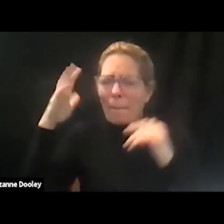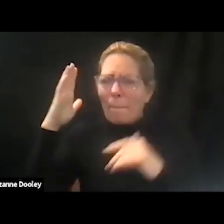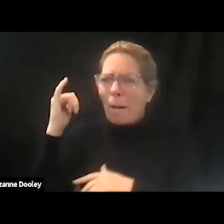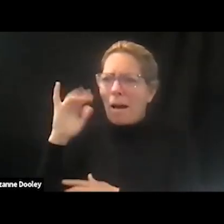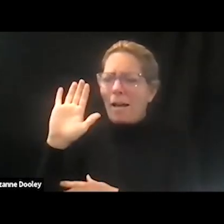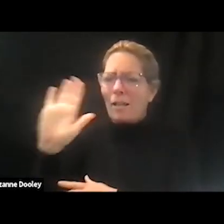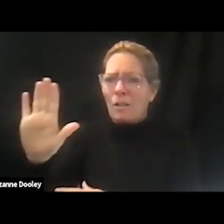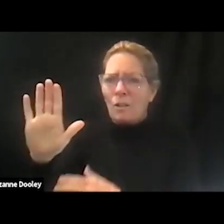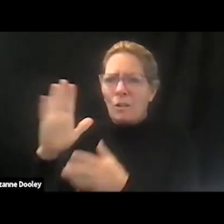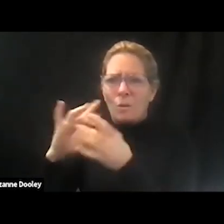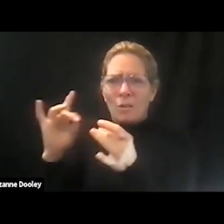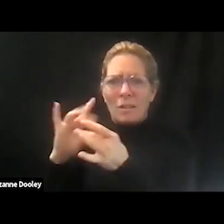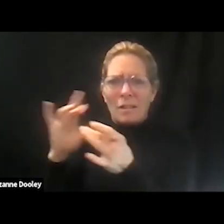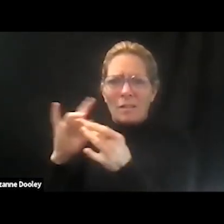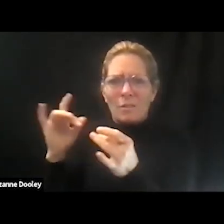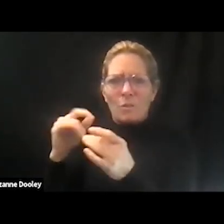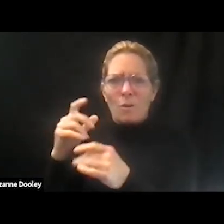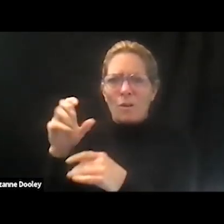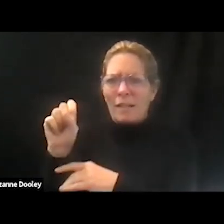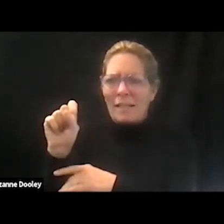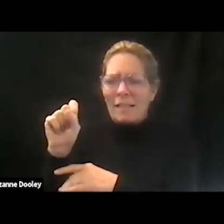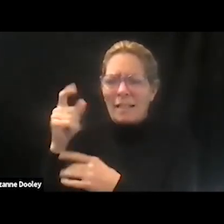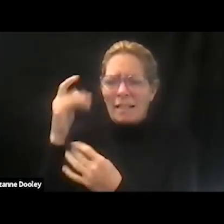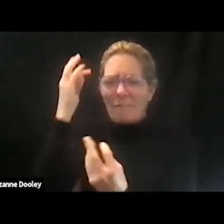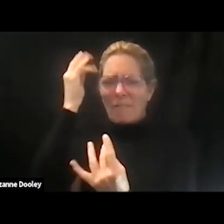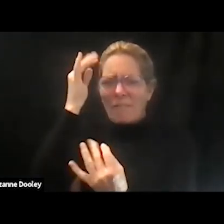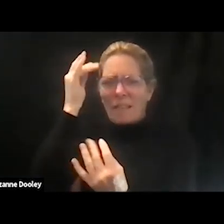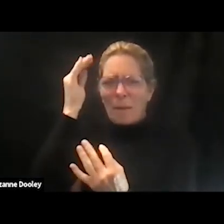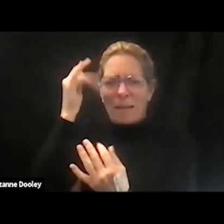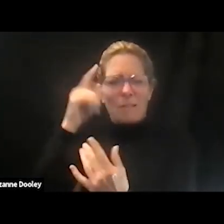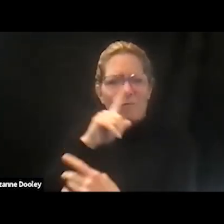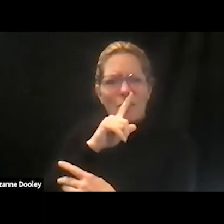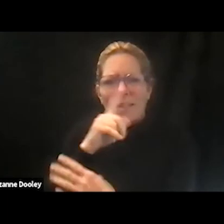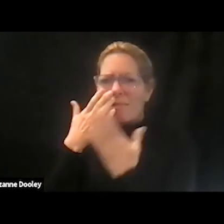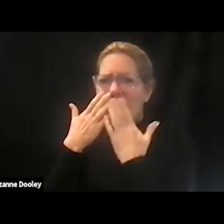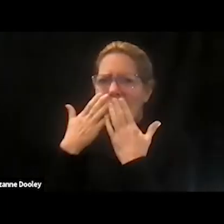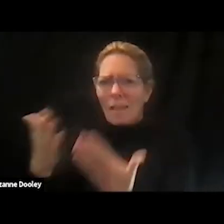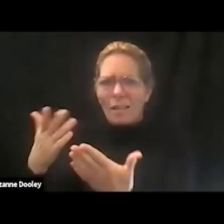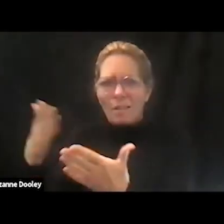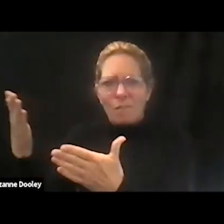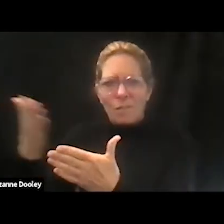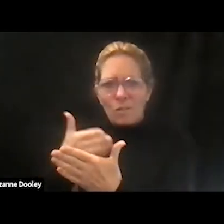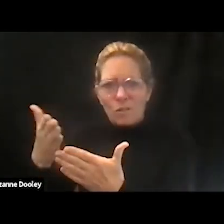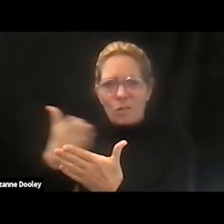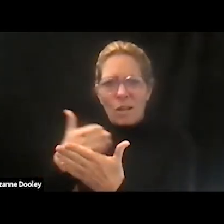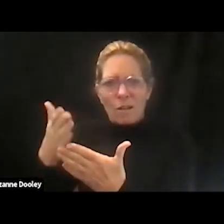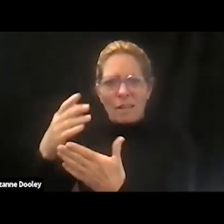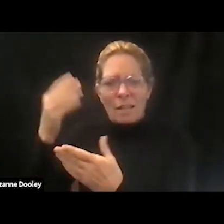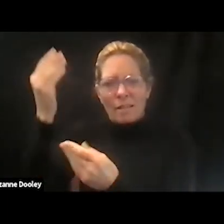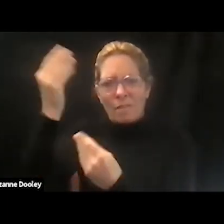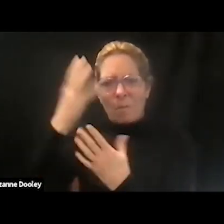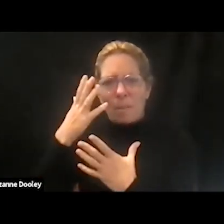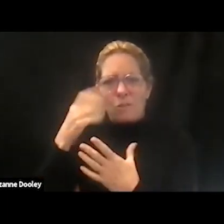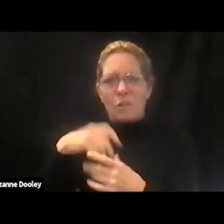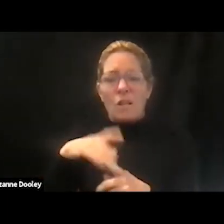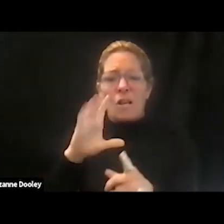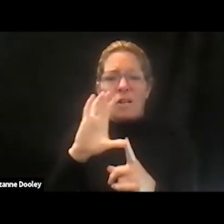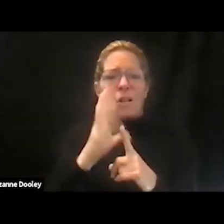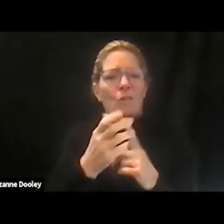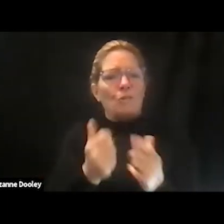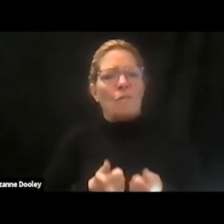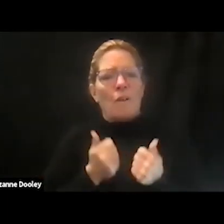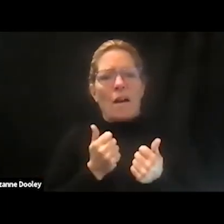have to think about that and marinate on that. Thank you so much for sharing. Cultural survival,